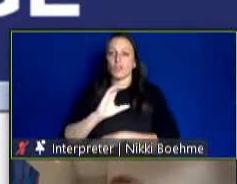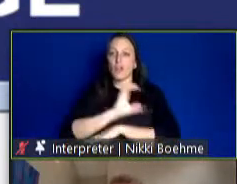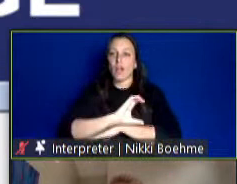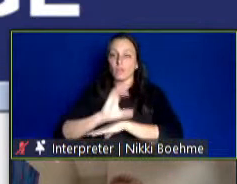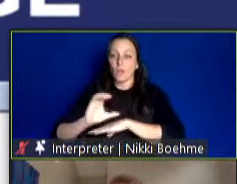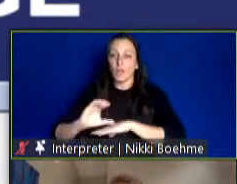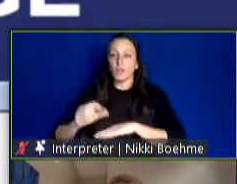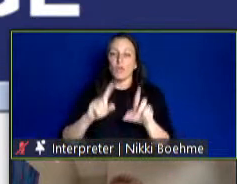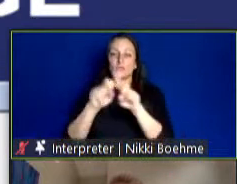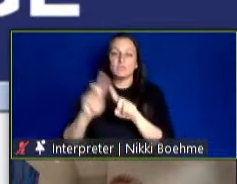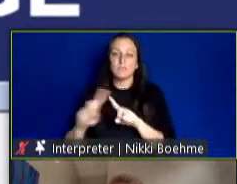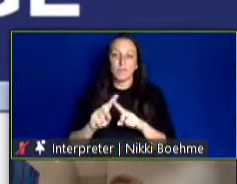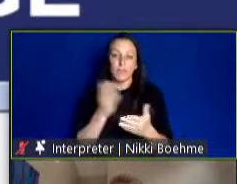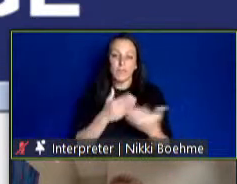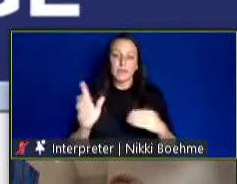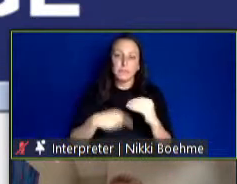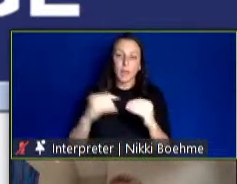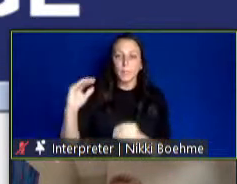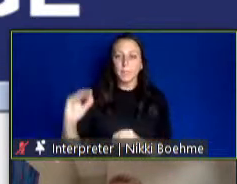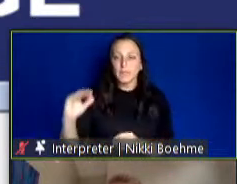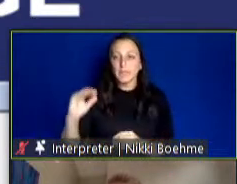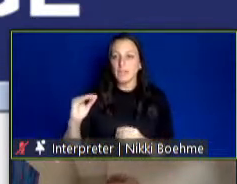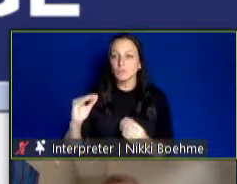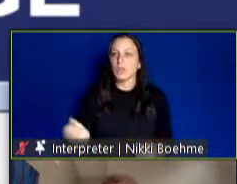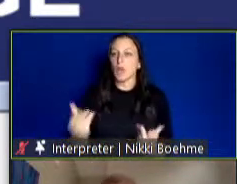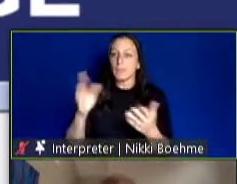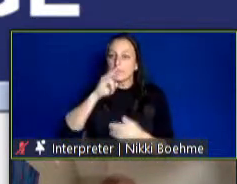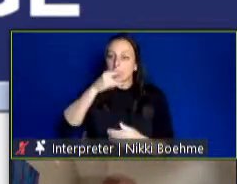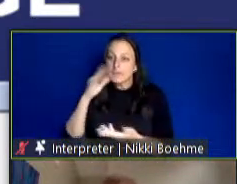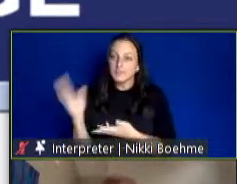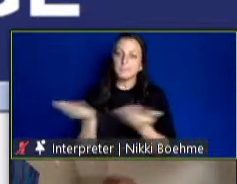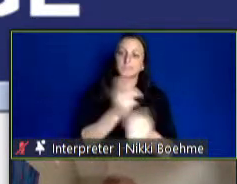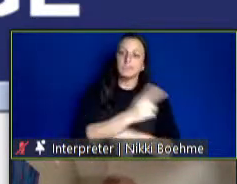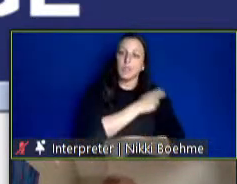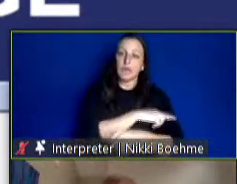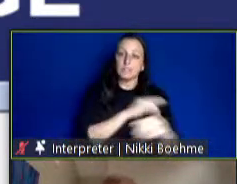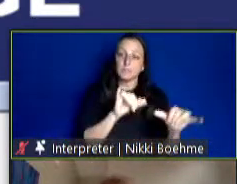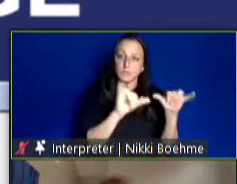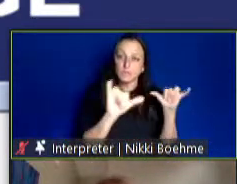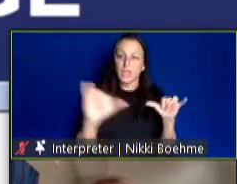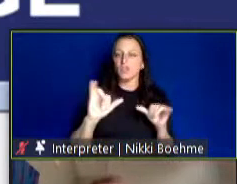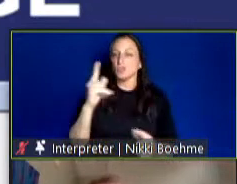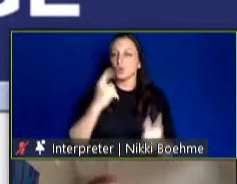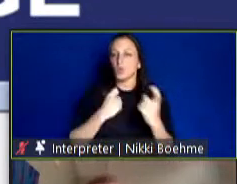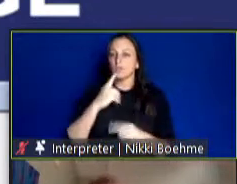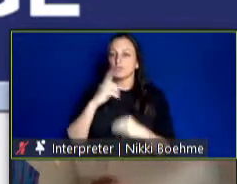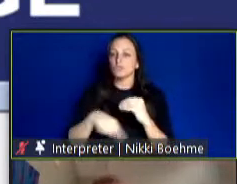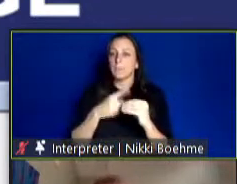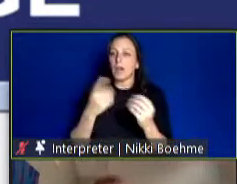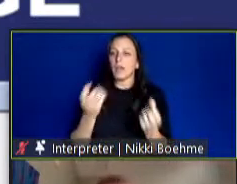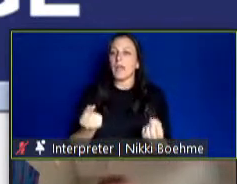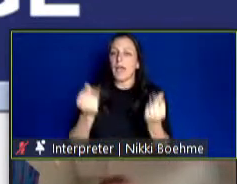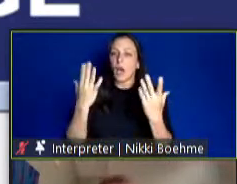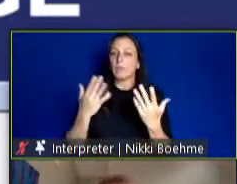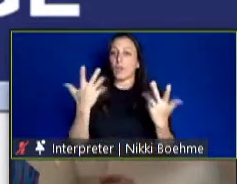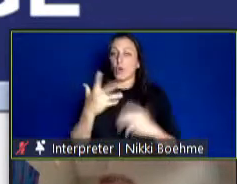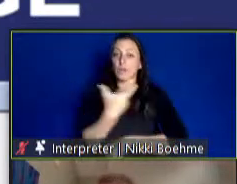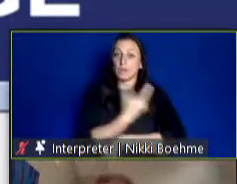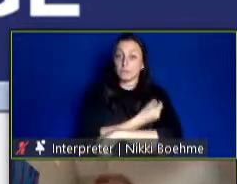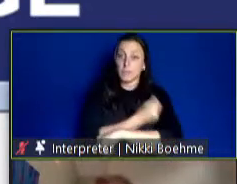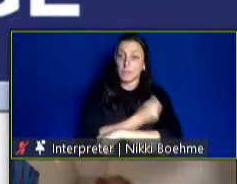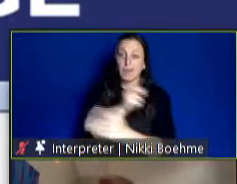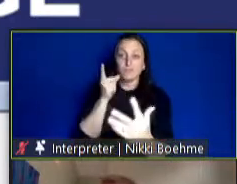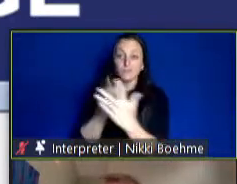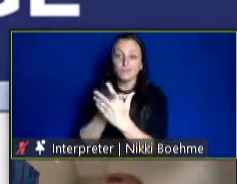of questions these days around pediatric hospitalizations, and also getting questions about vaccine breakthrough hospitalizations. So those are the two topics I'm going to cover